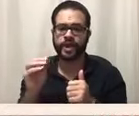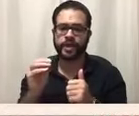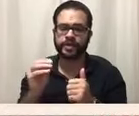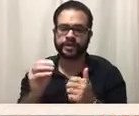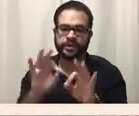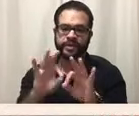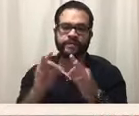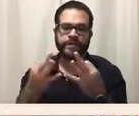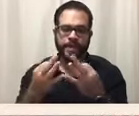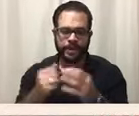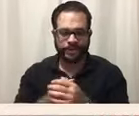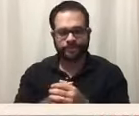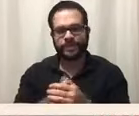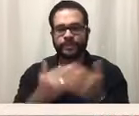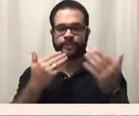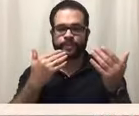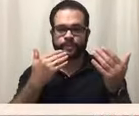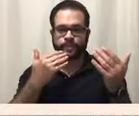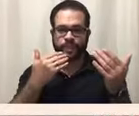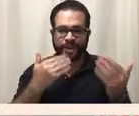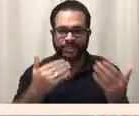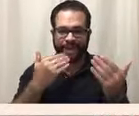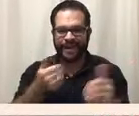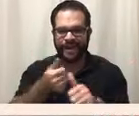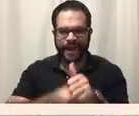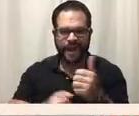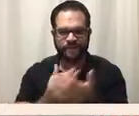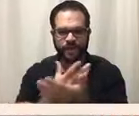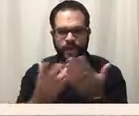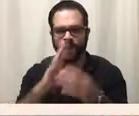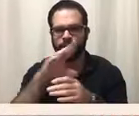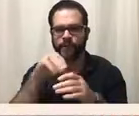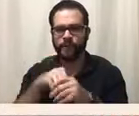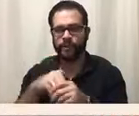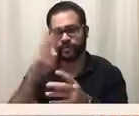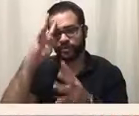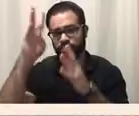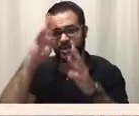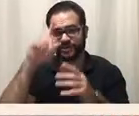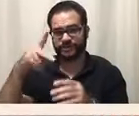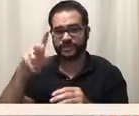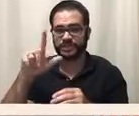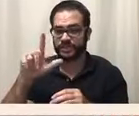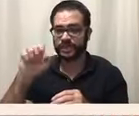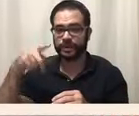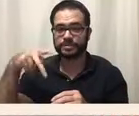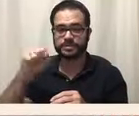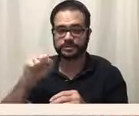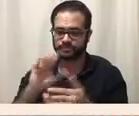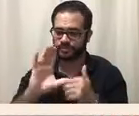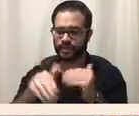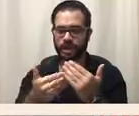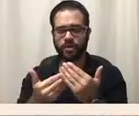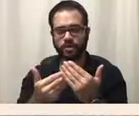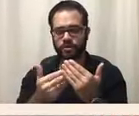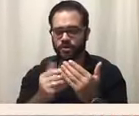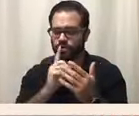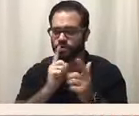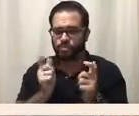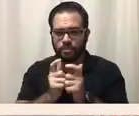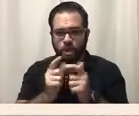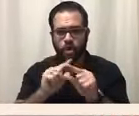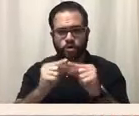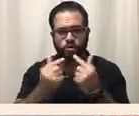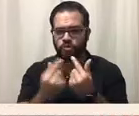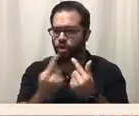want to thank everyone in Creative Leaps. Our small group is always working together, even though we're apart. We're